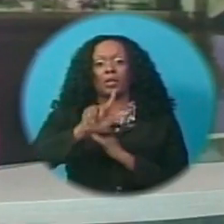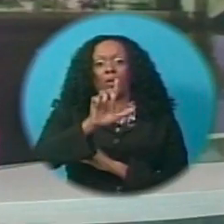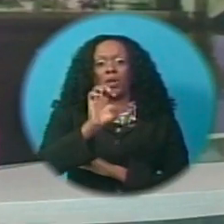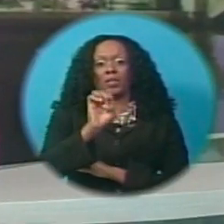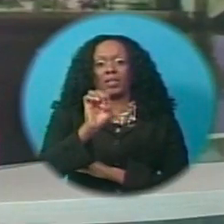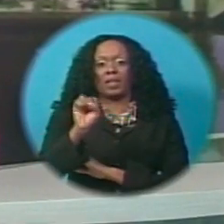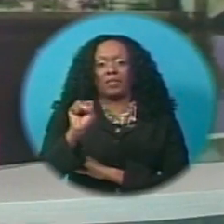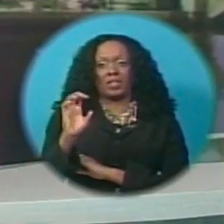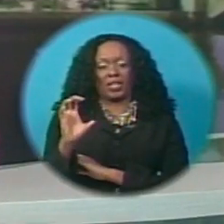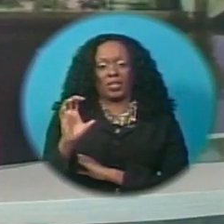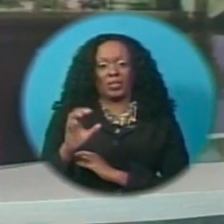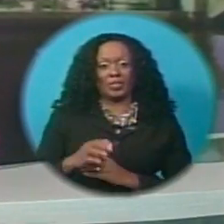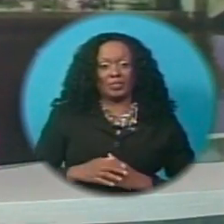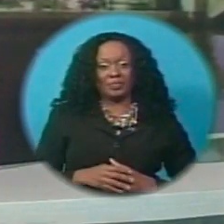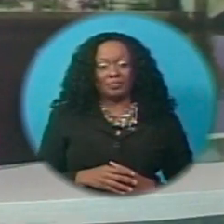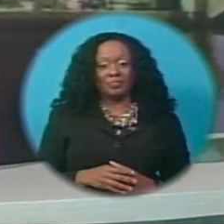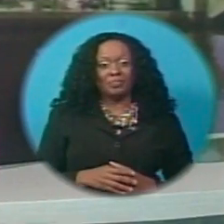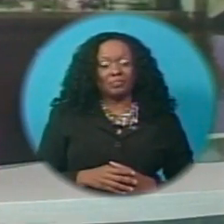Center.